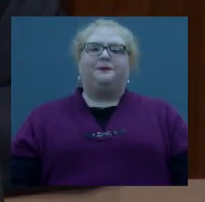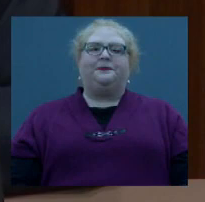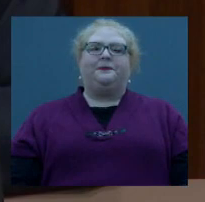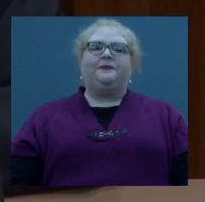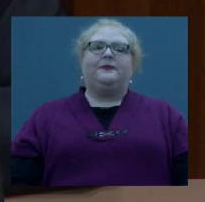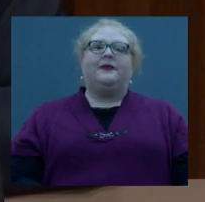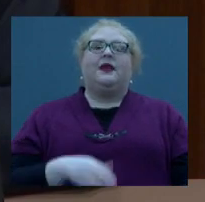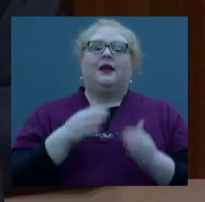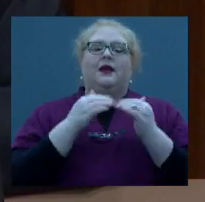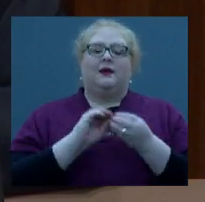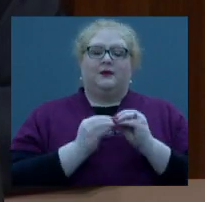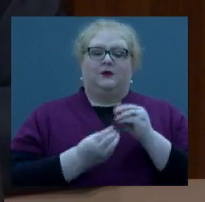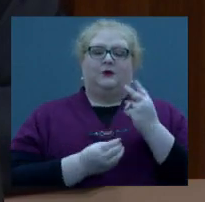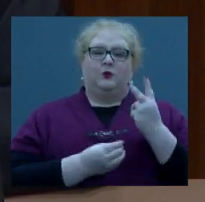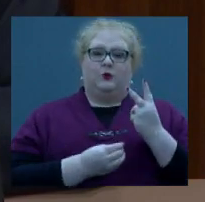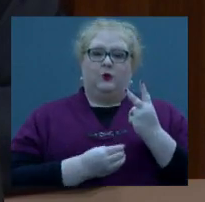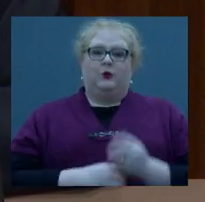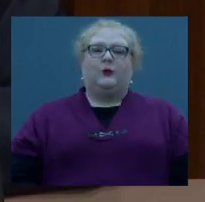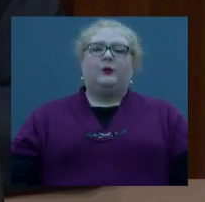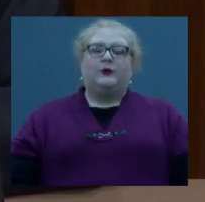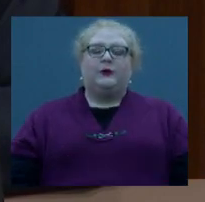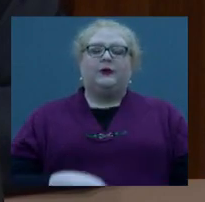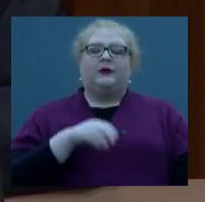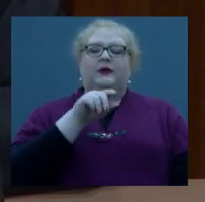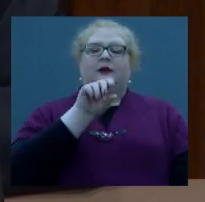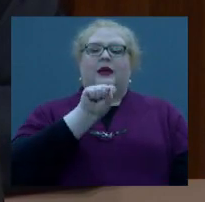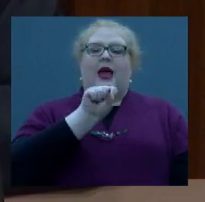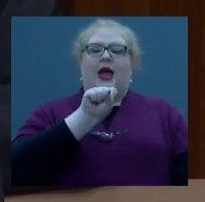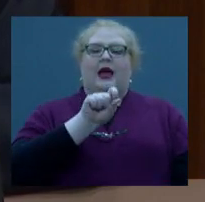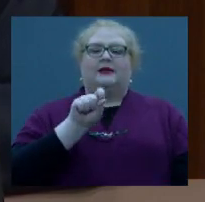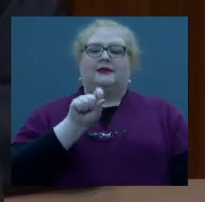Item 2, file